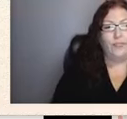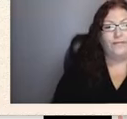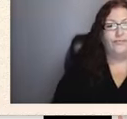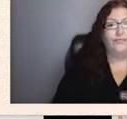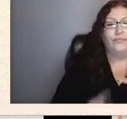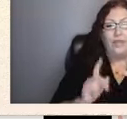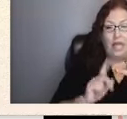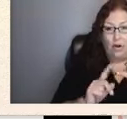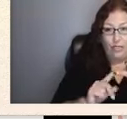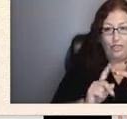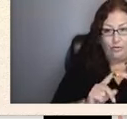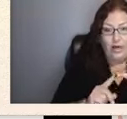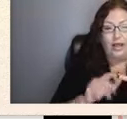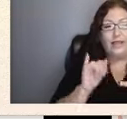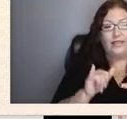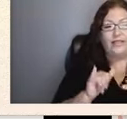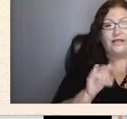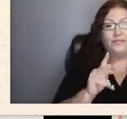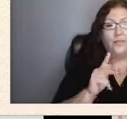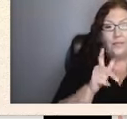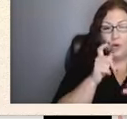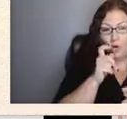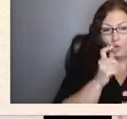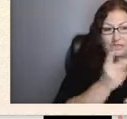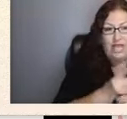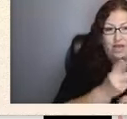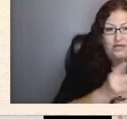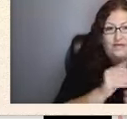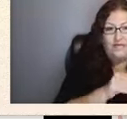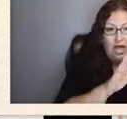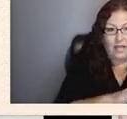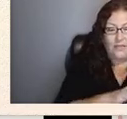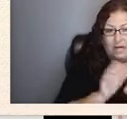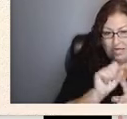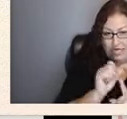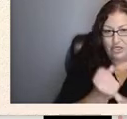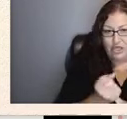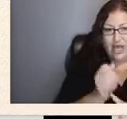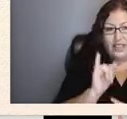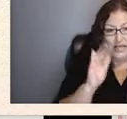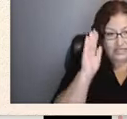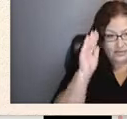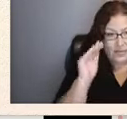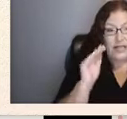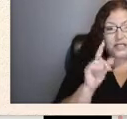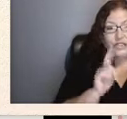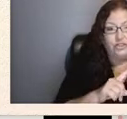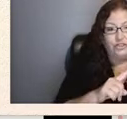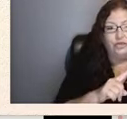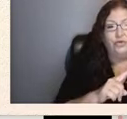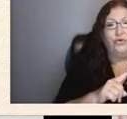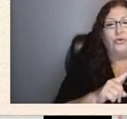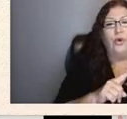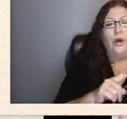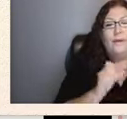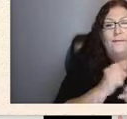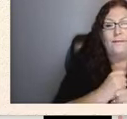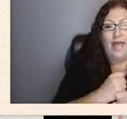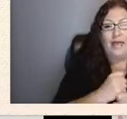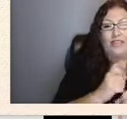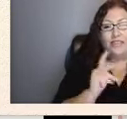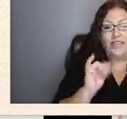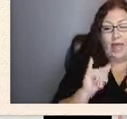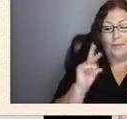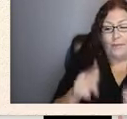Category 3 are individuals whose caregiver has a documented condition that is expected to render the caregiver unable to